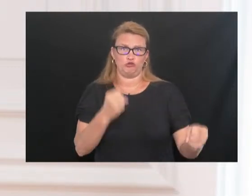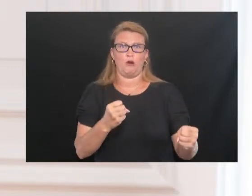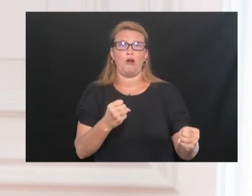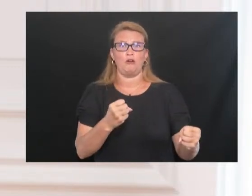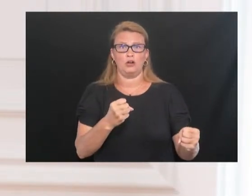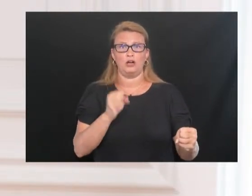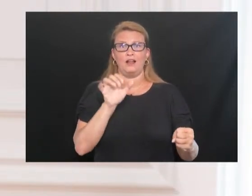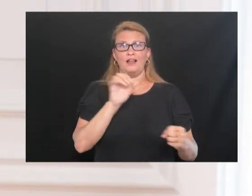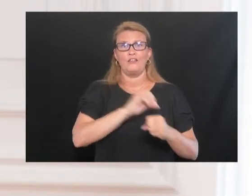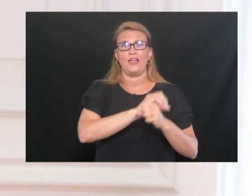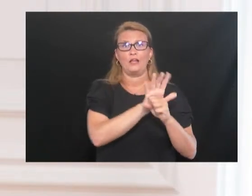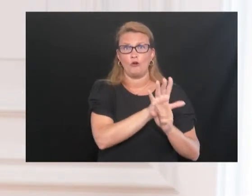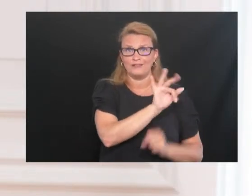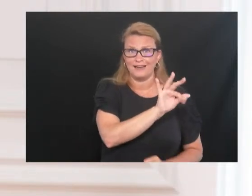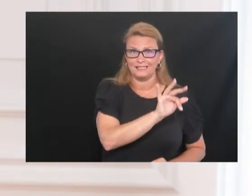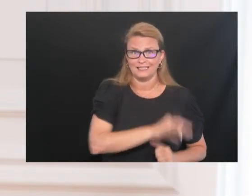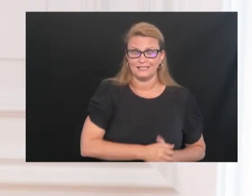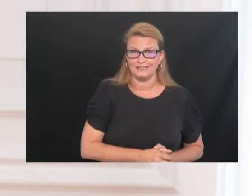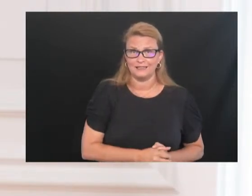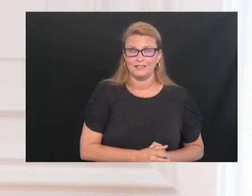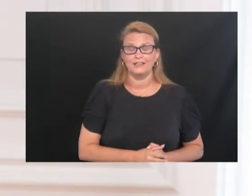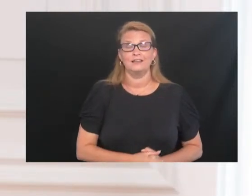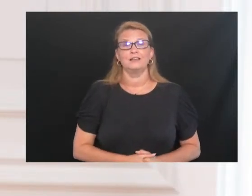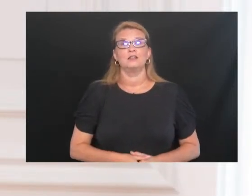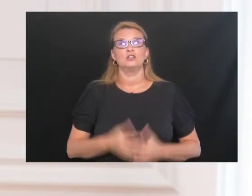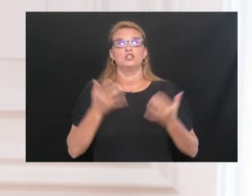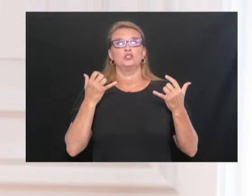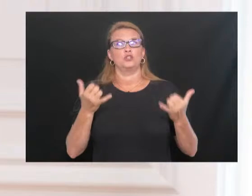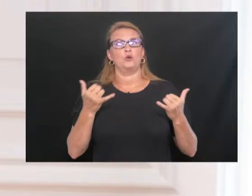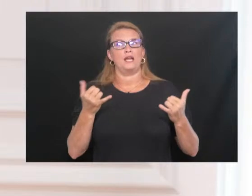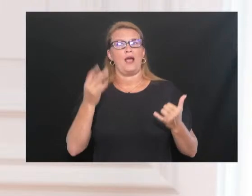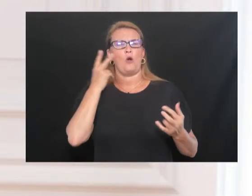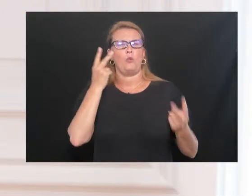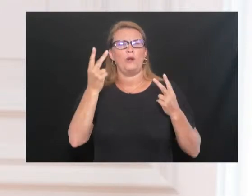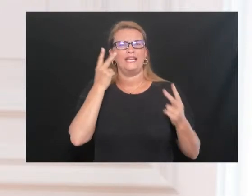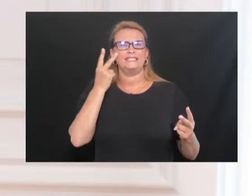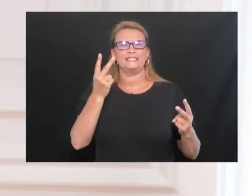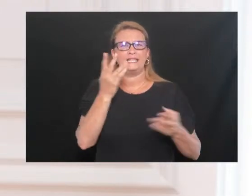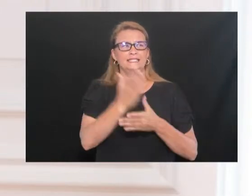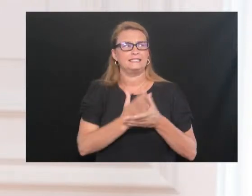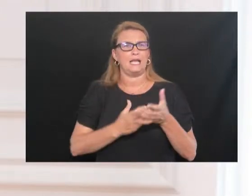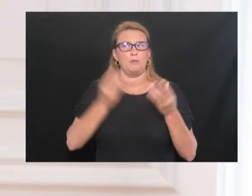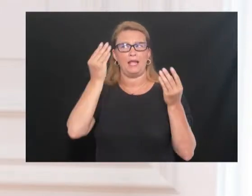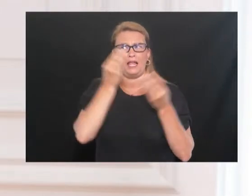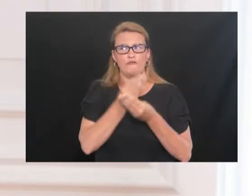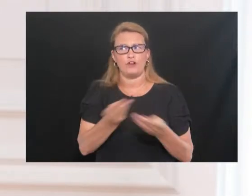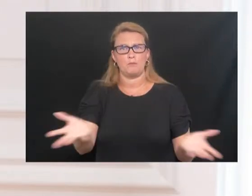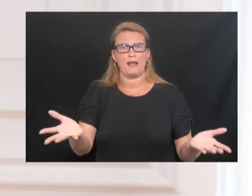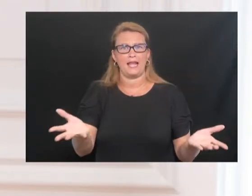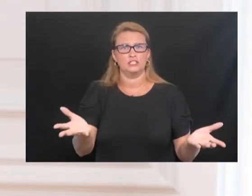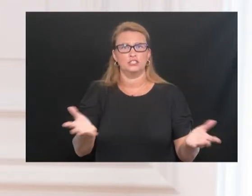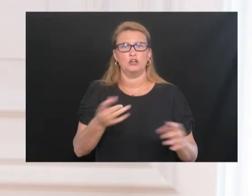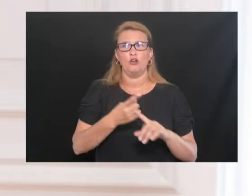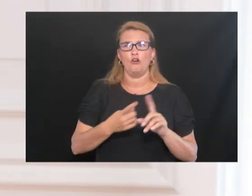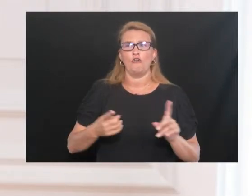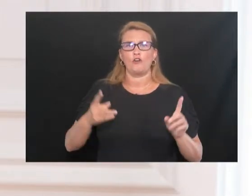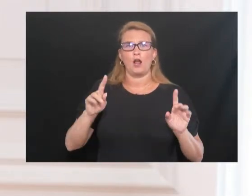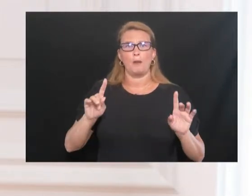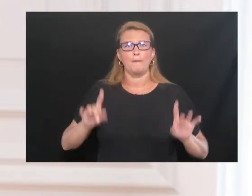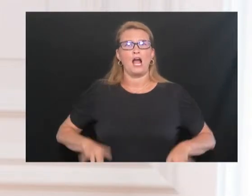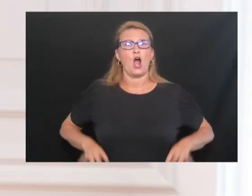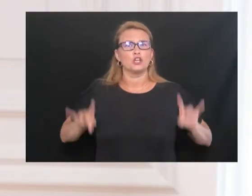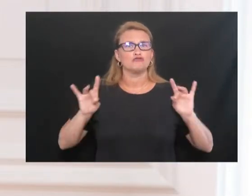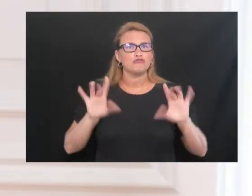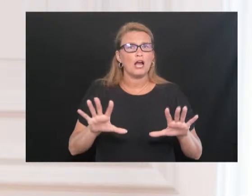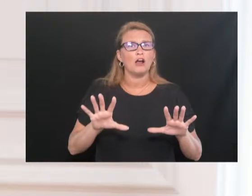virus. So as the governor said, there is emerging data that is coming out from Australia and from other